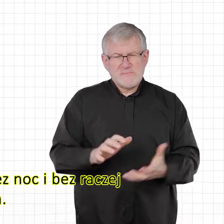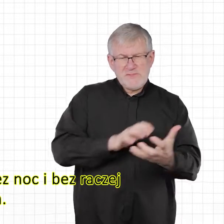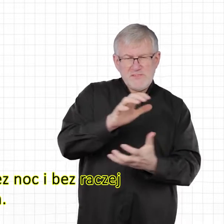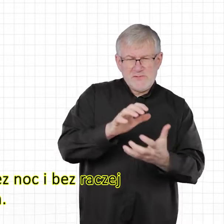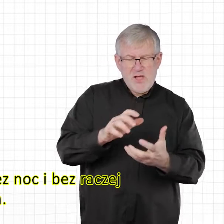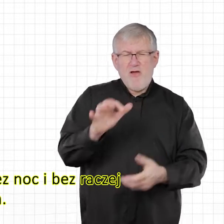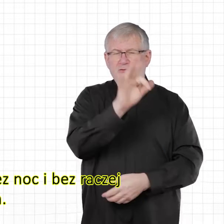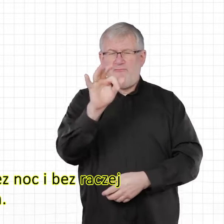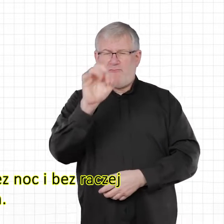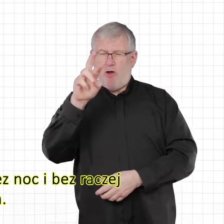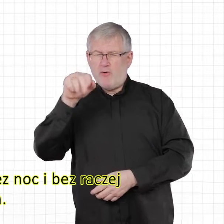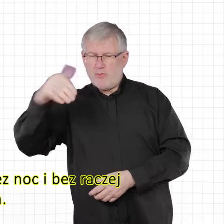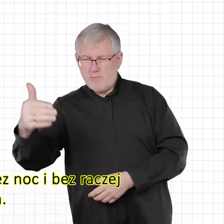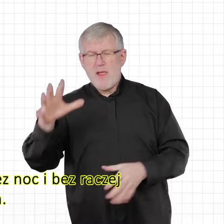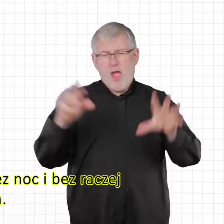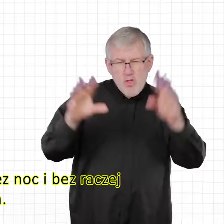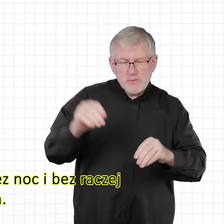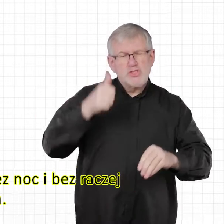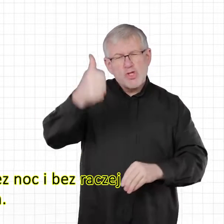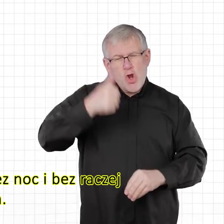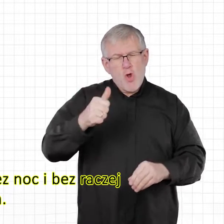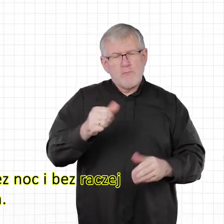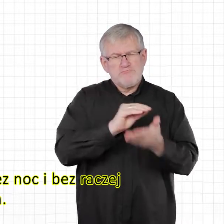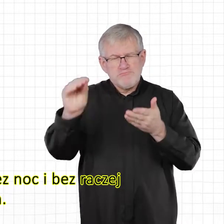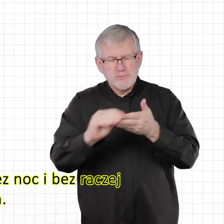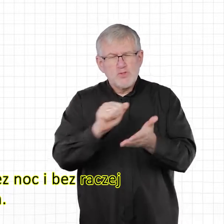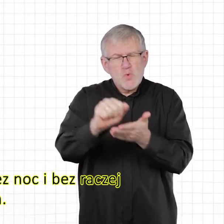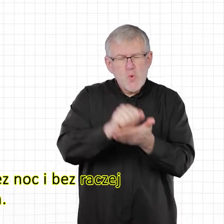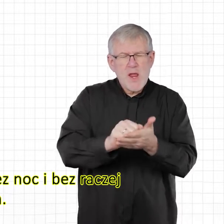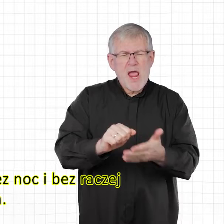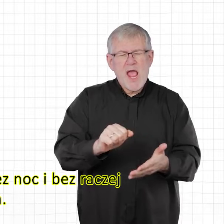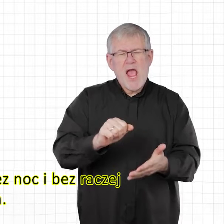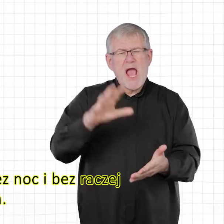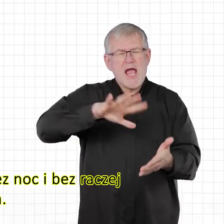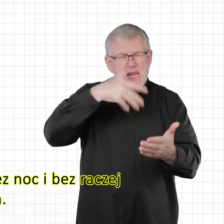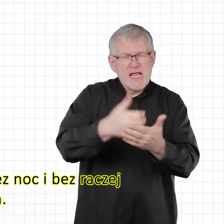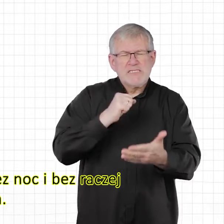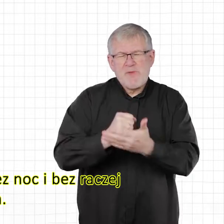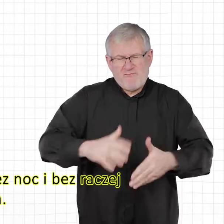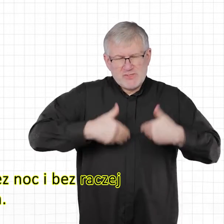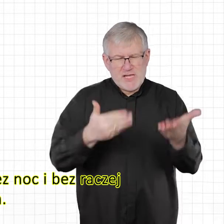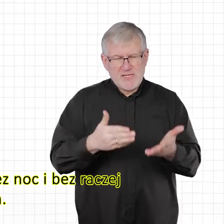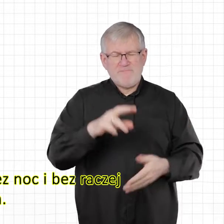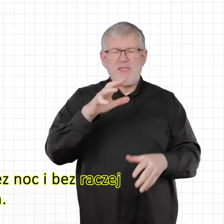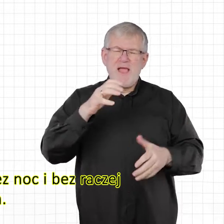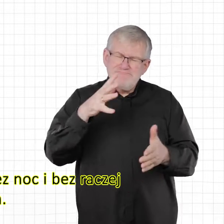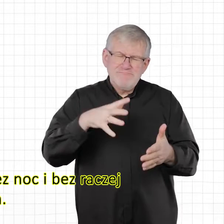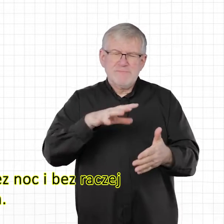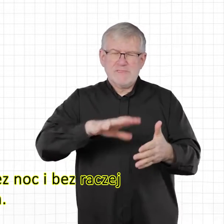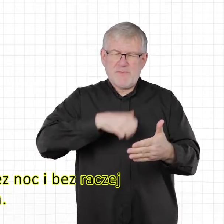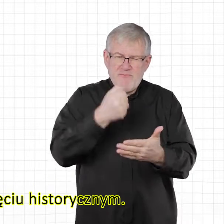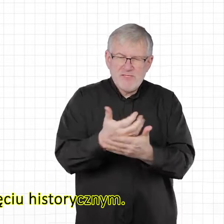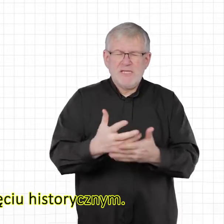reached overnight, and not without a rather long struggle and the participation of different forces in